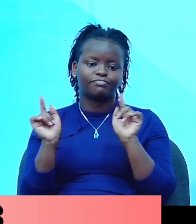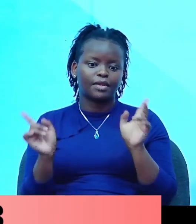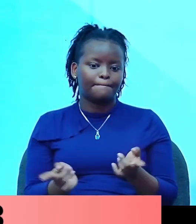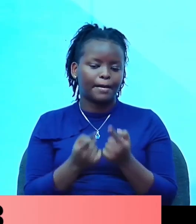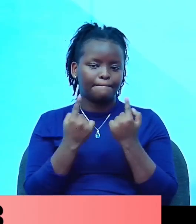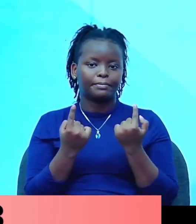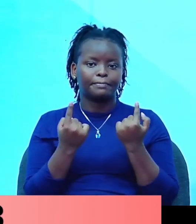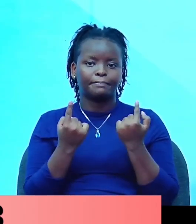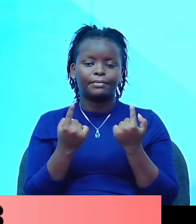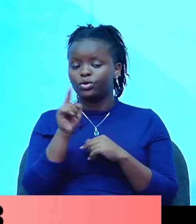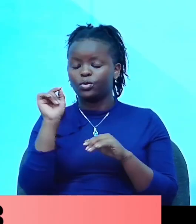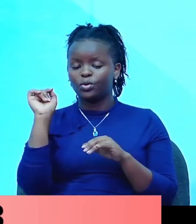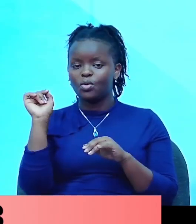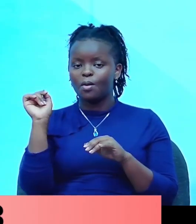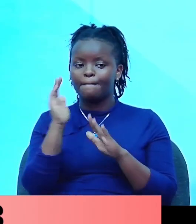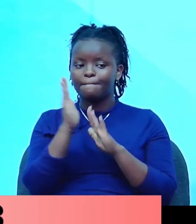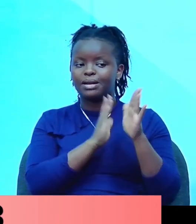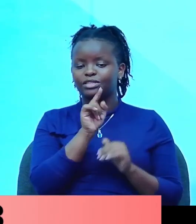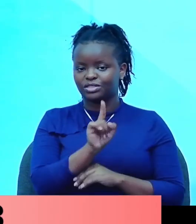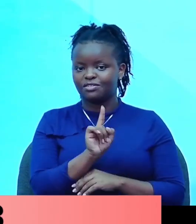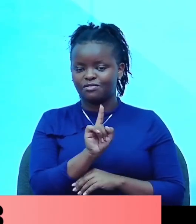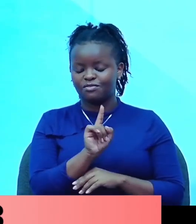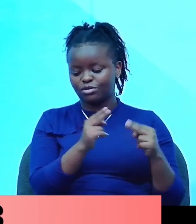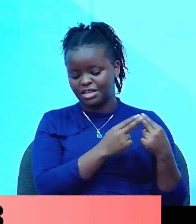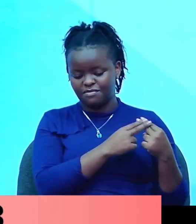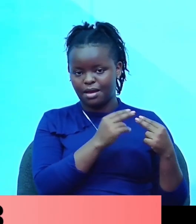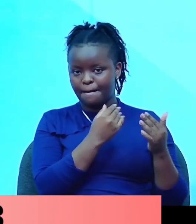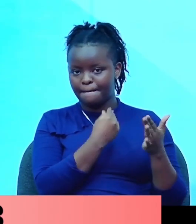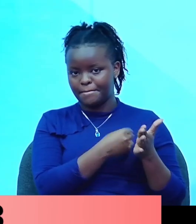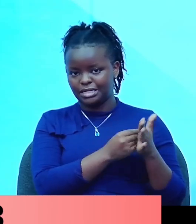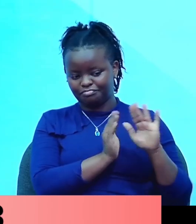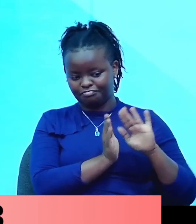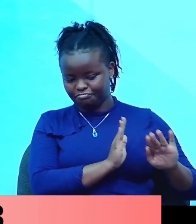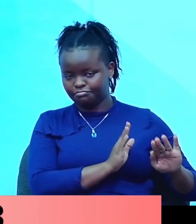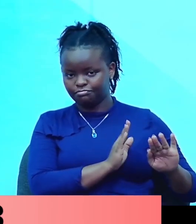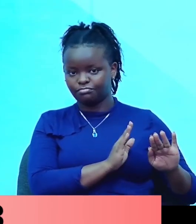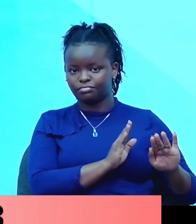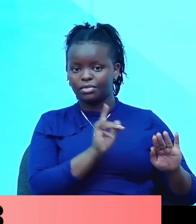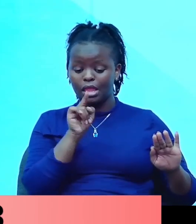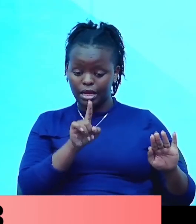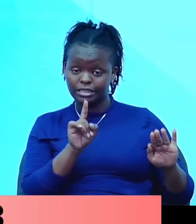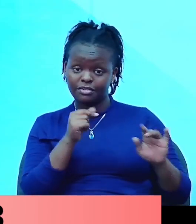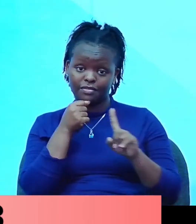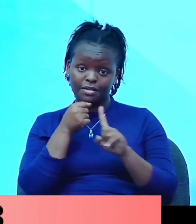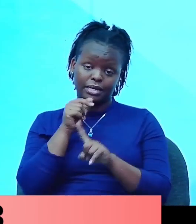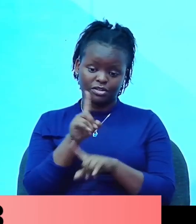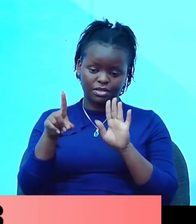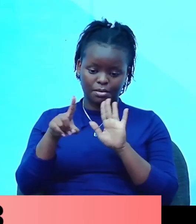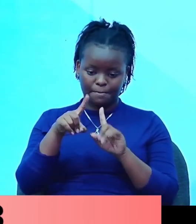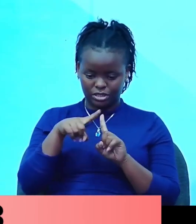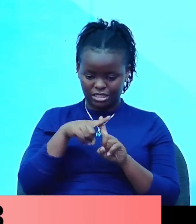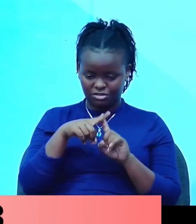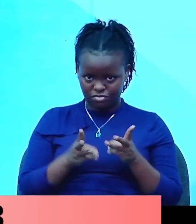planning yourself, you're putting money aside, and so you will impact yourself in a positive manner. You'll be